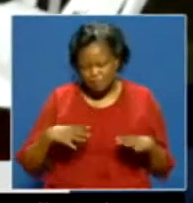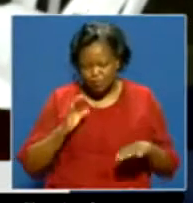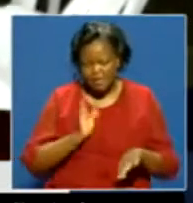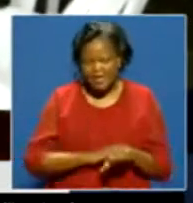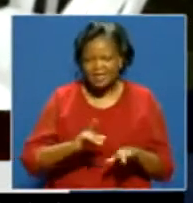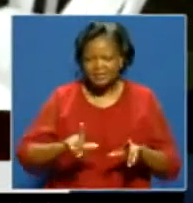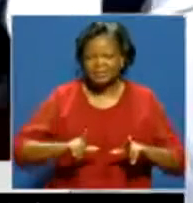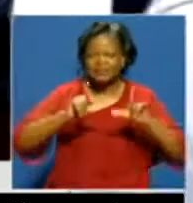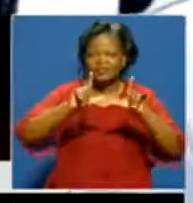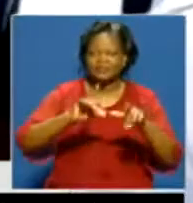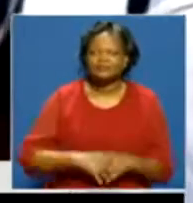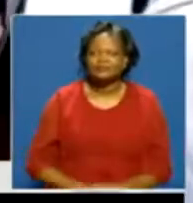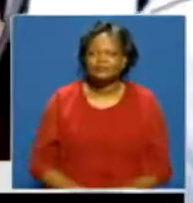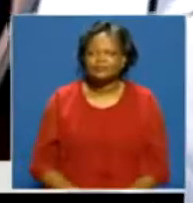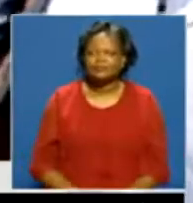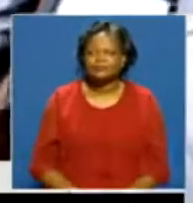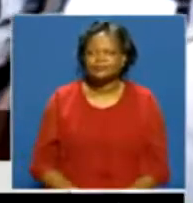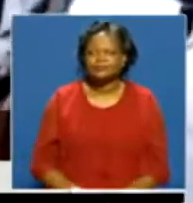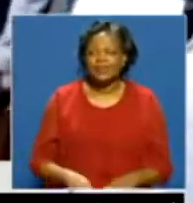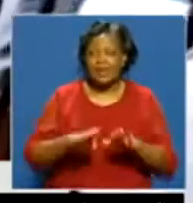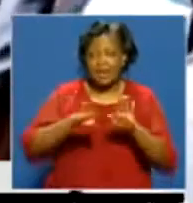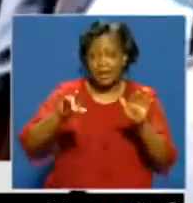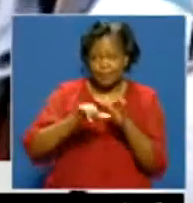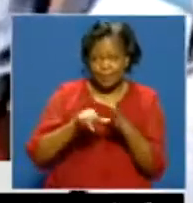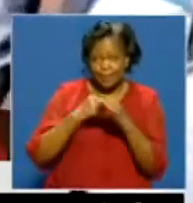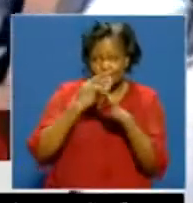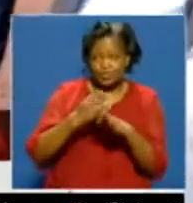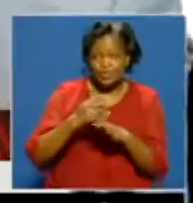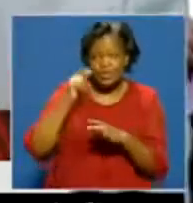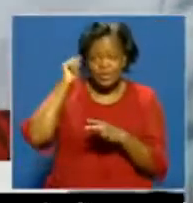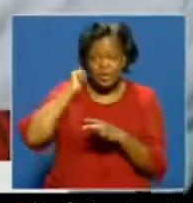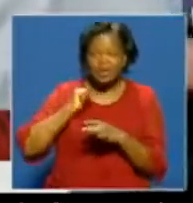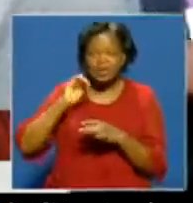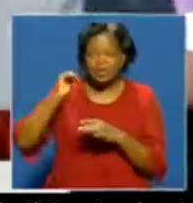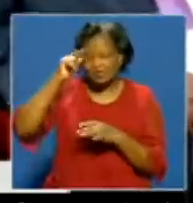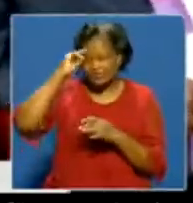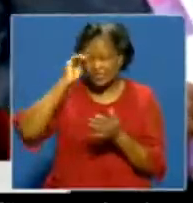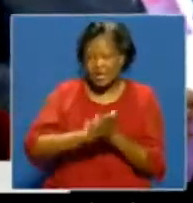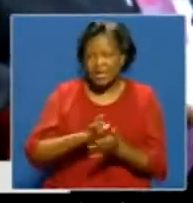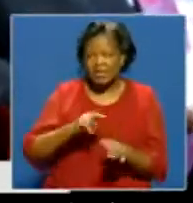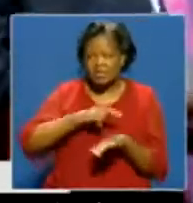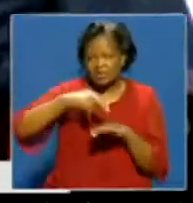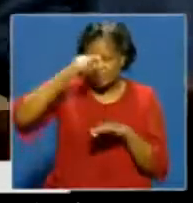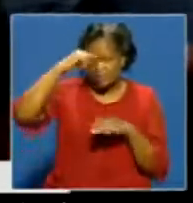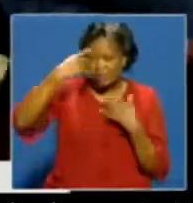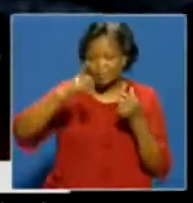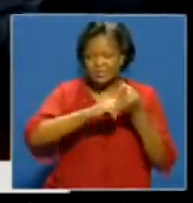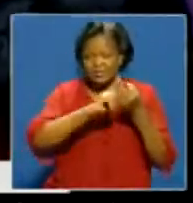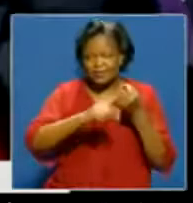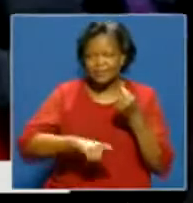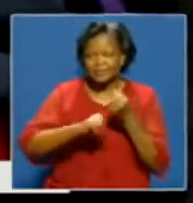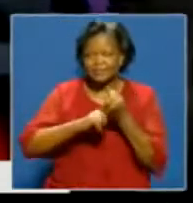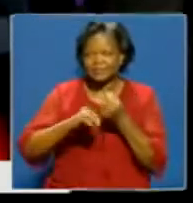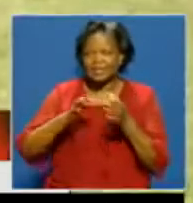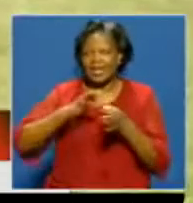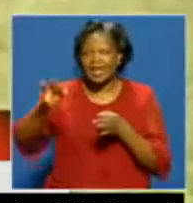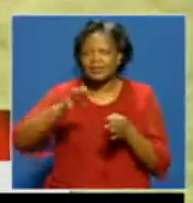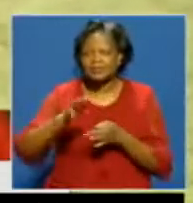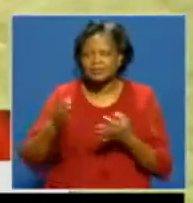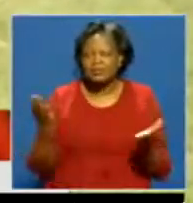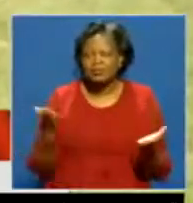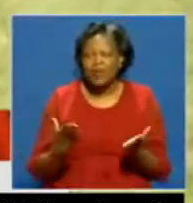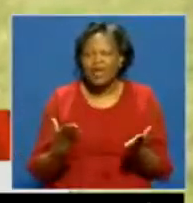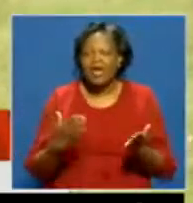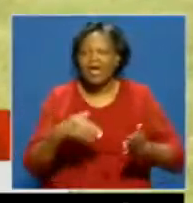Elsewhere, land tussle between Nandi County Government and the National Government over the 6.6 hectares at Chemundu Chief's Camp